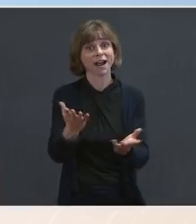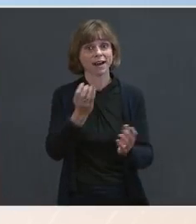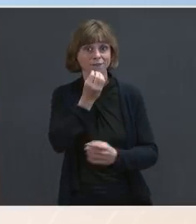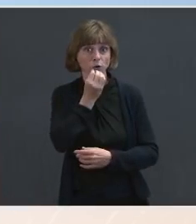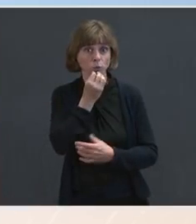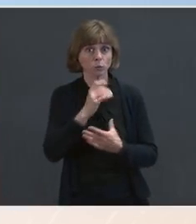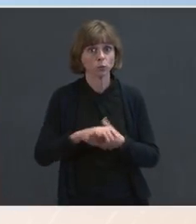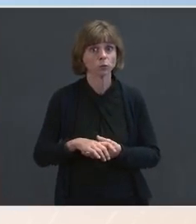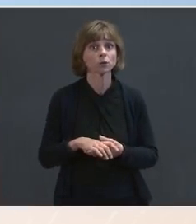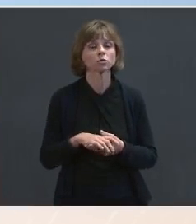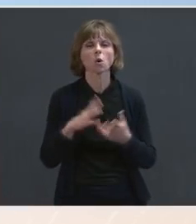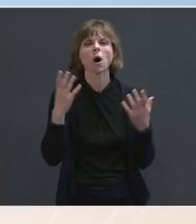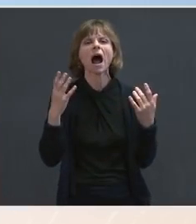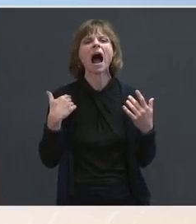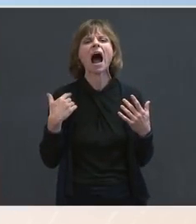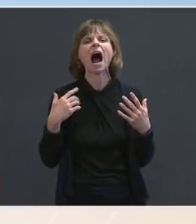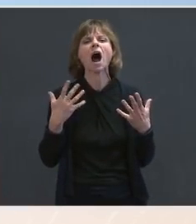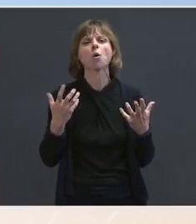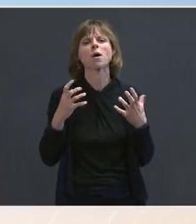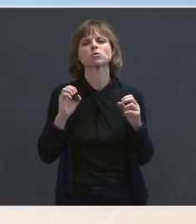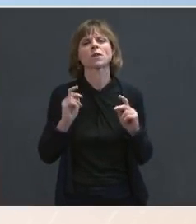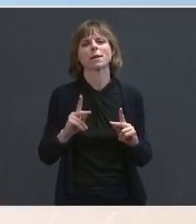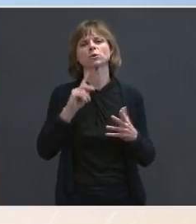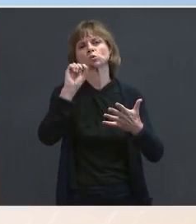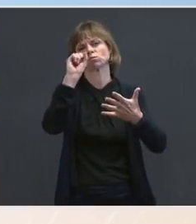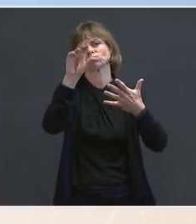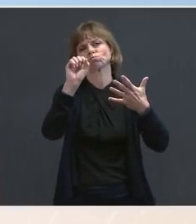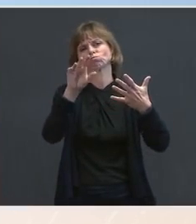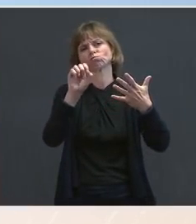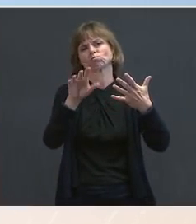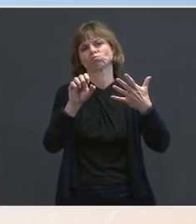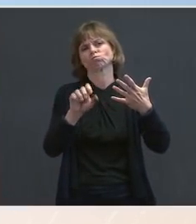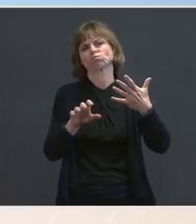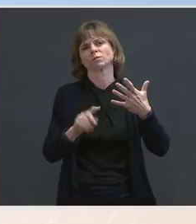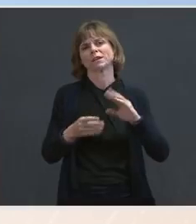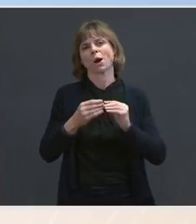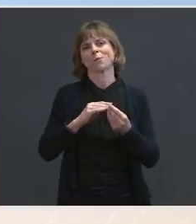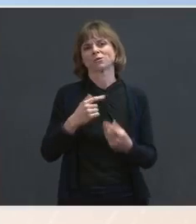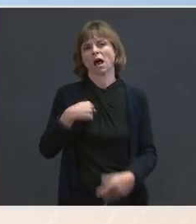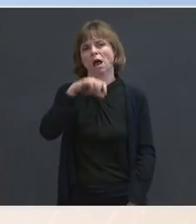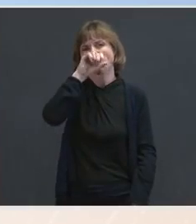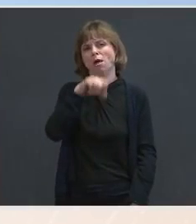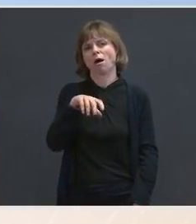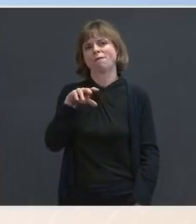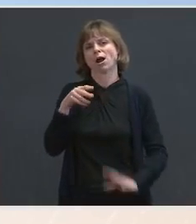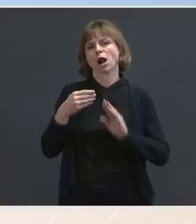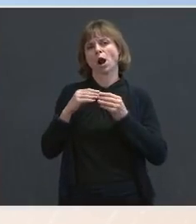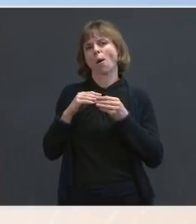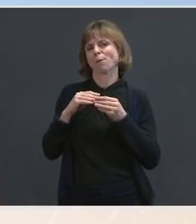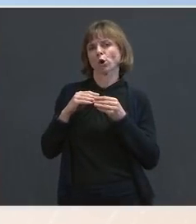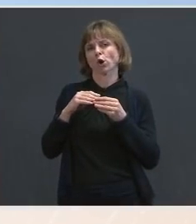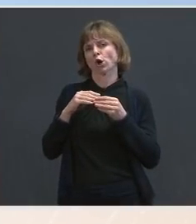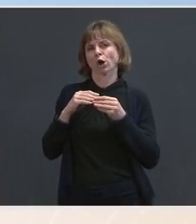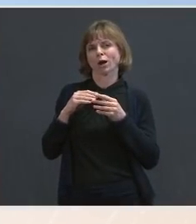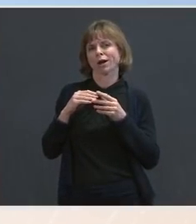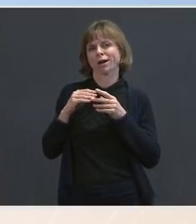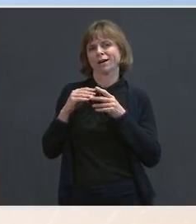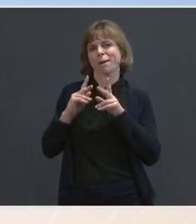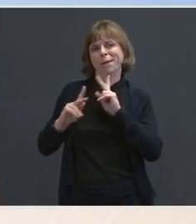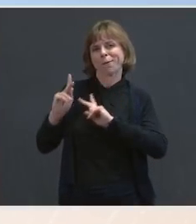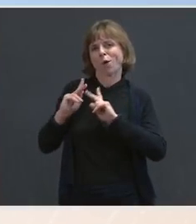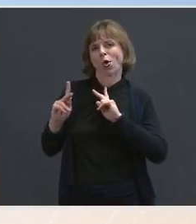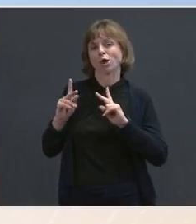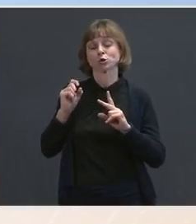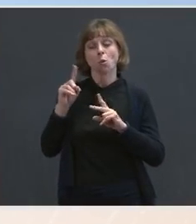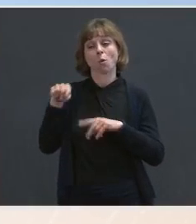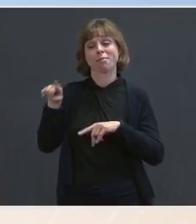let me just take this opportunity to lay out some of the specific numbers our NEC team, I love number crunchers, crunched for all of you. So under